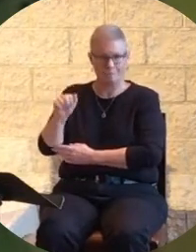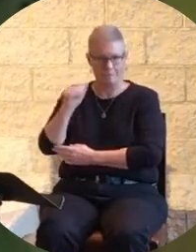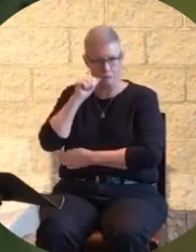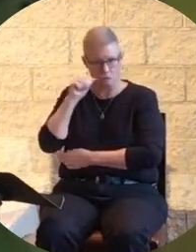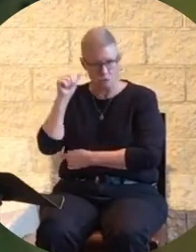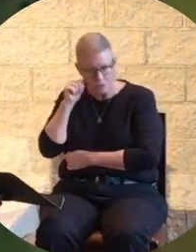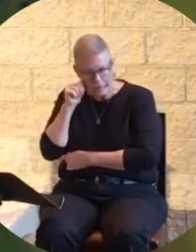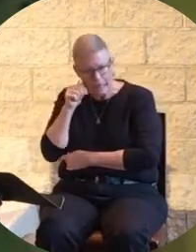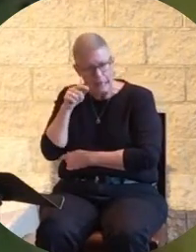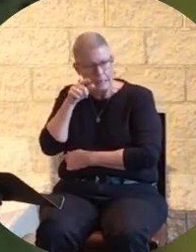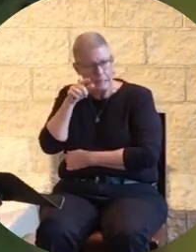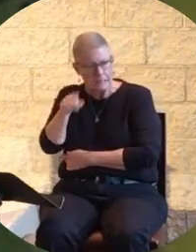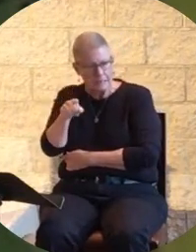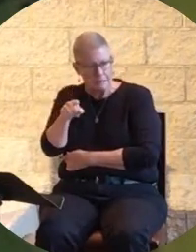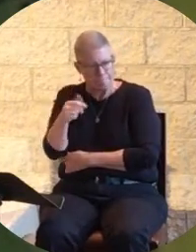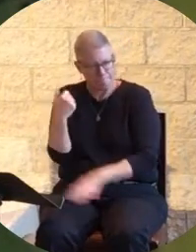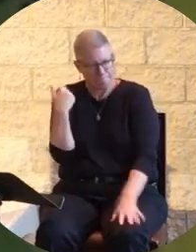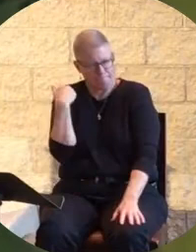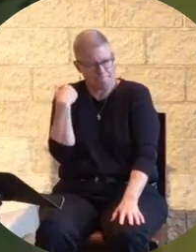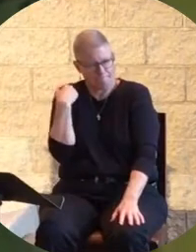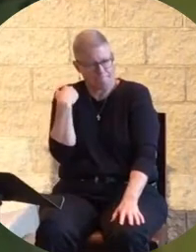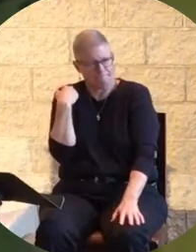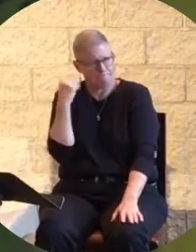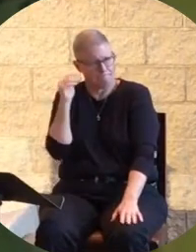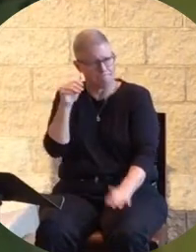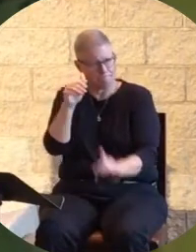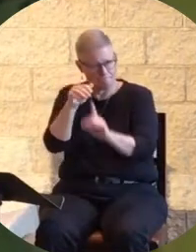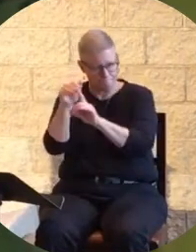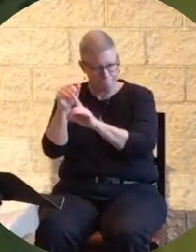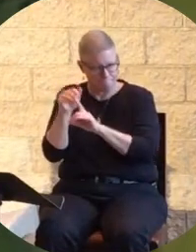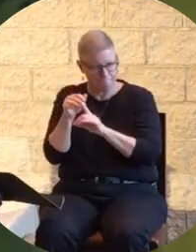clearly that we create